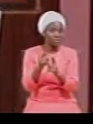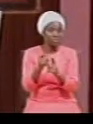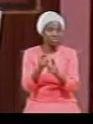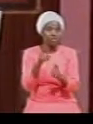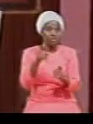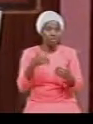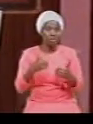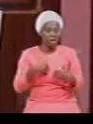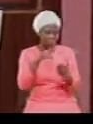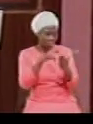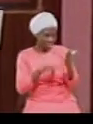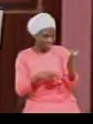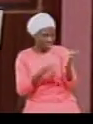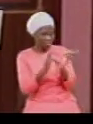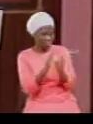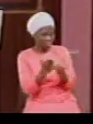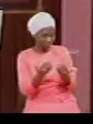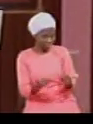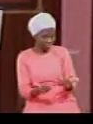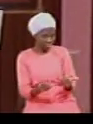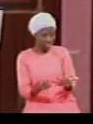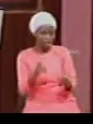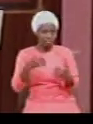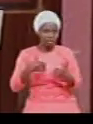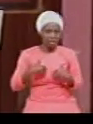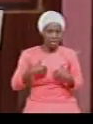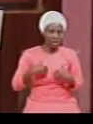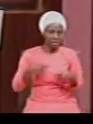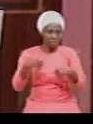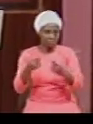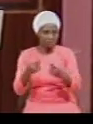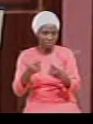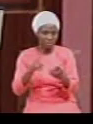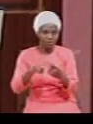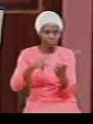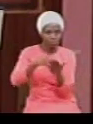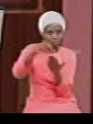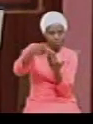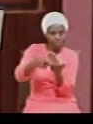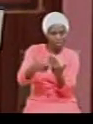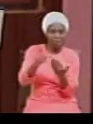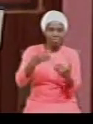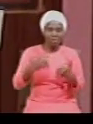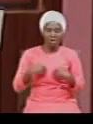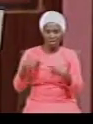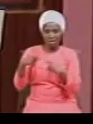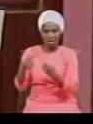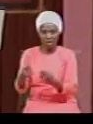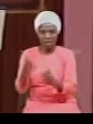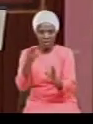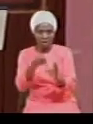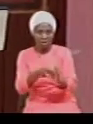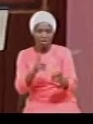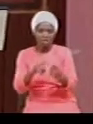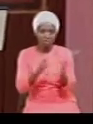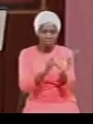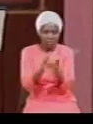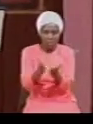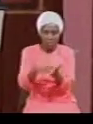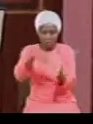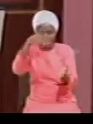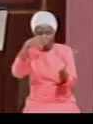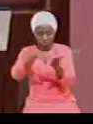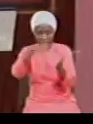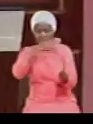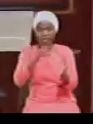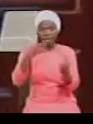have read the Bible, you have attended retreat, you have attended Bible study, and you have